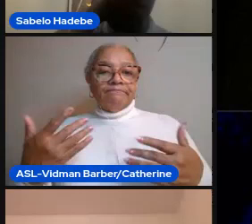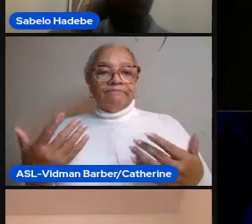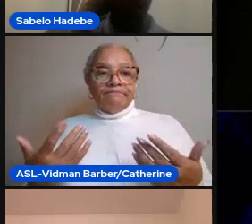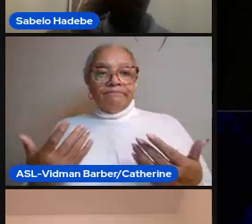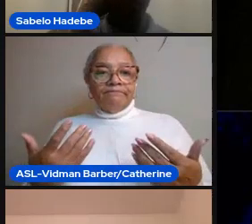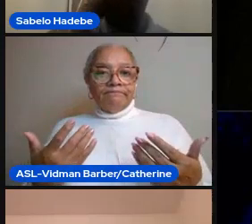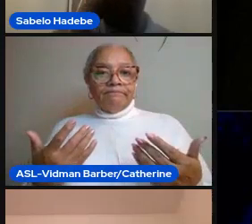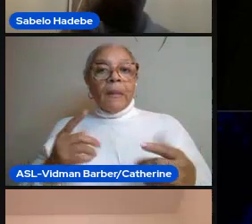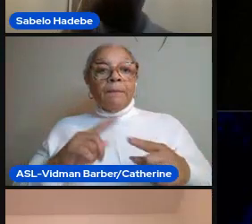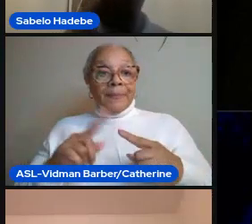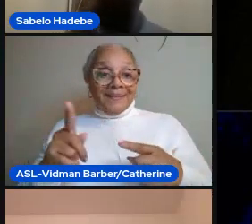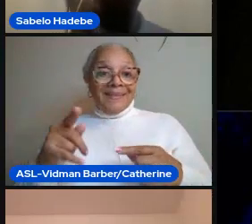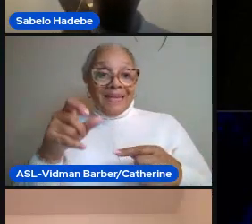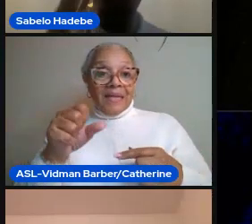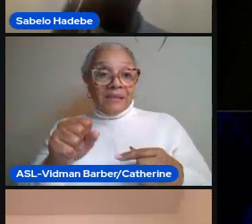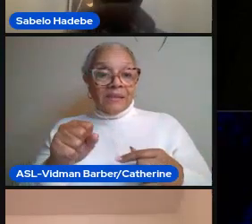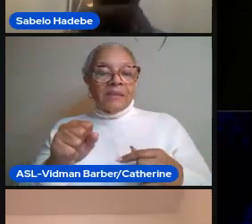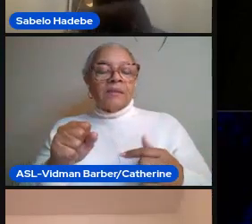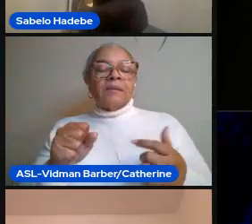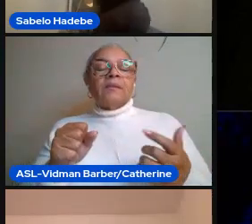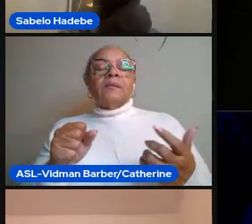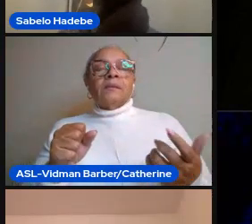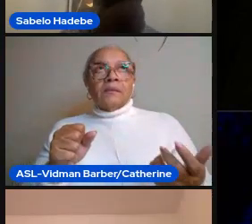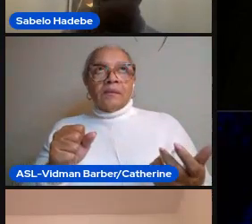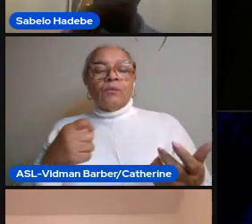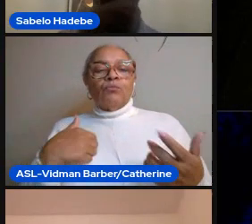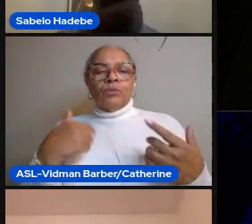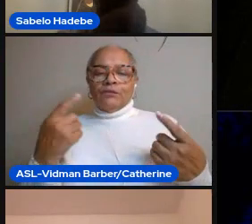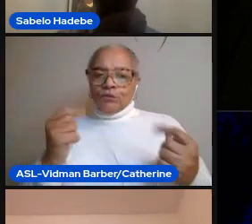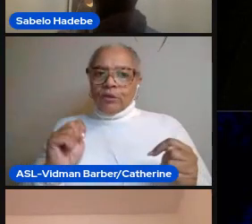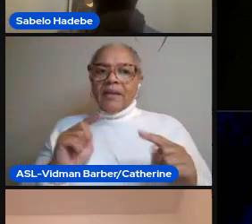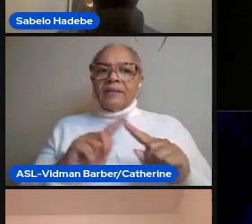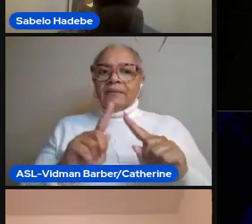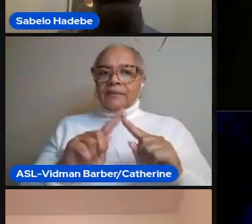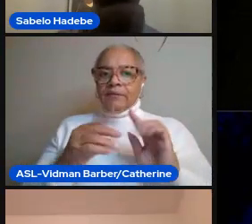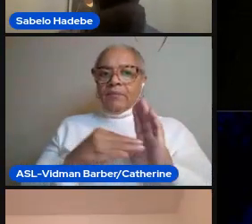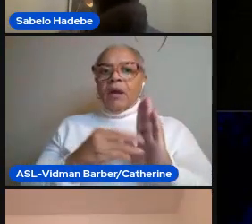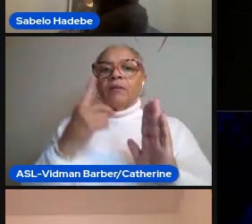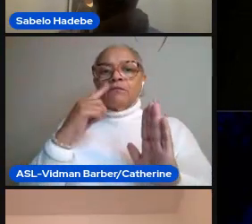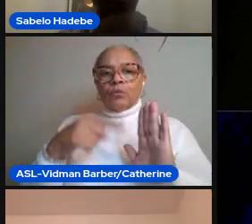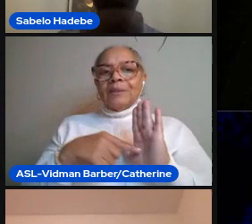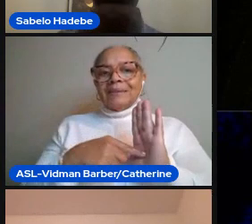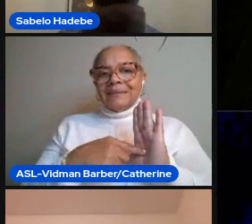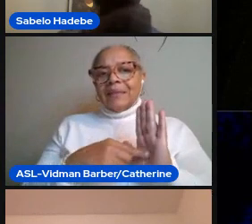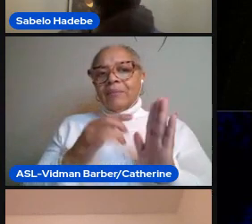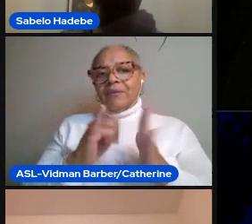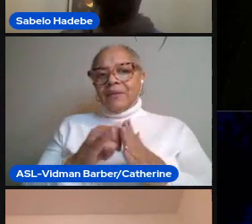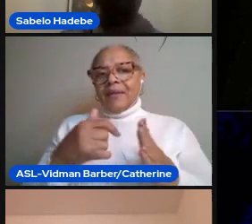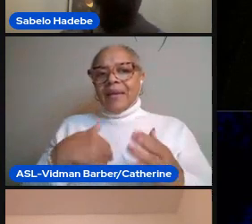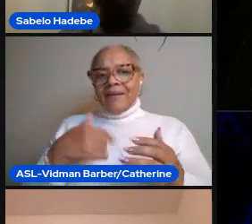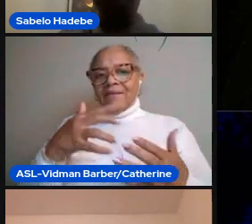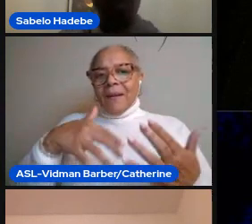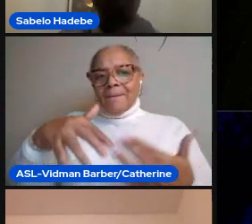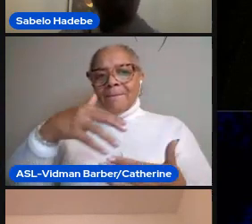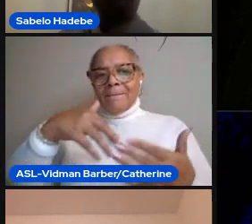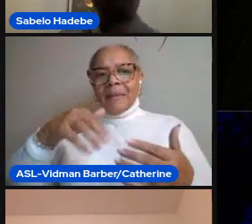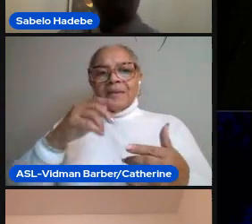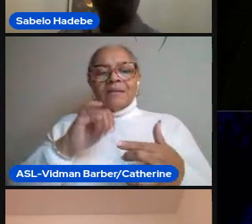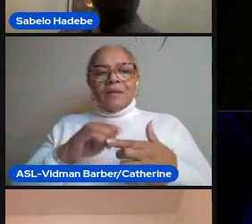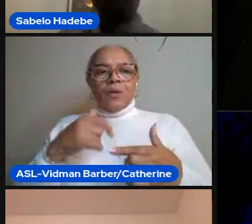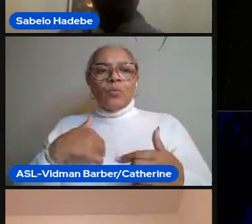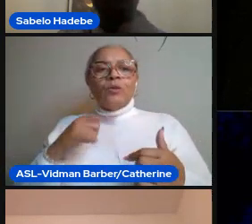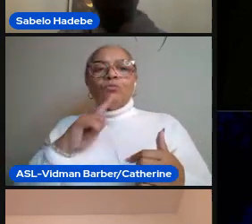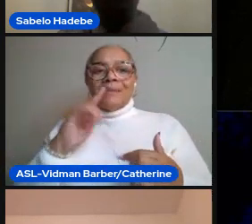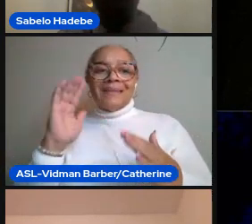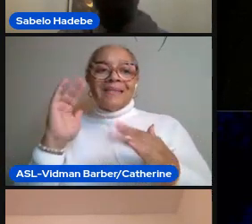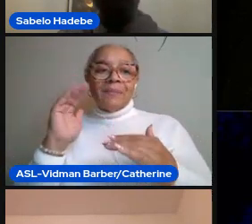But yeah, we've tried other models, for example, that have a mix where we actually expected to